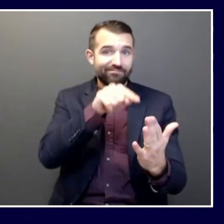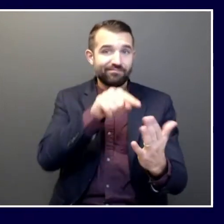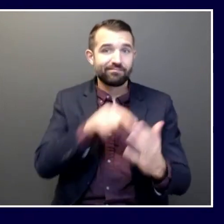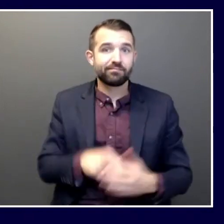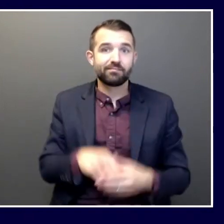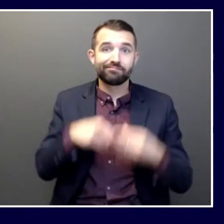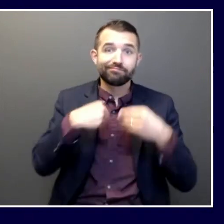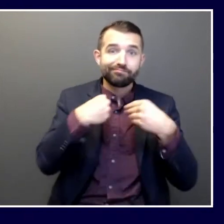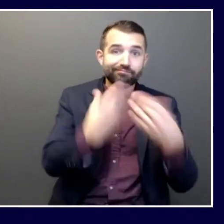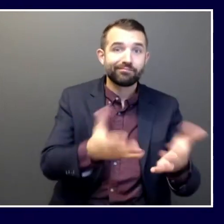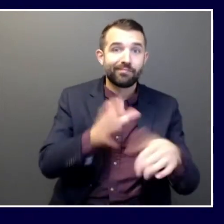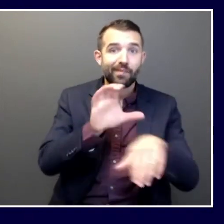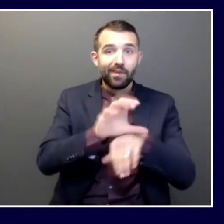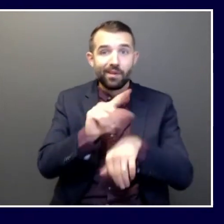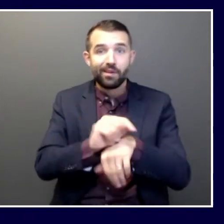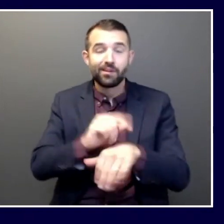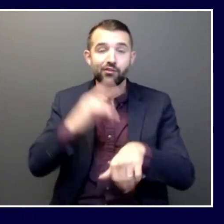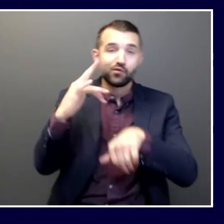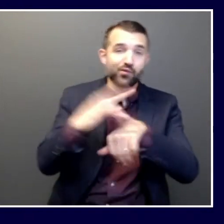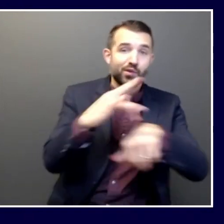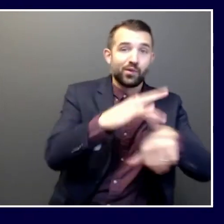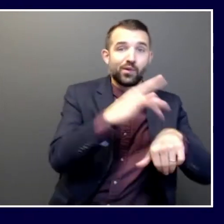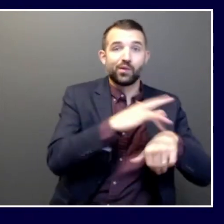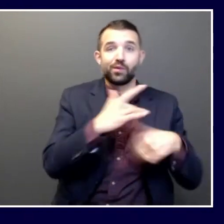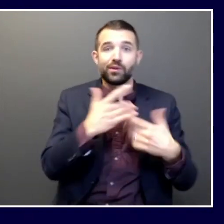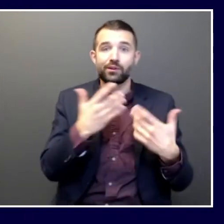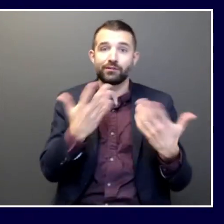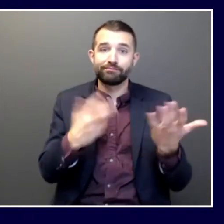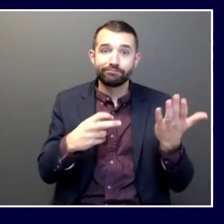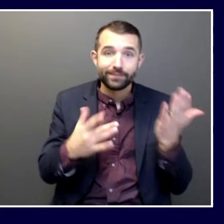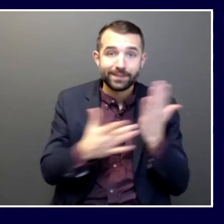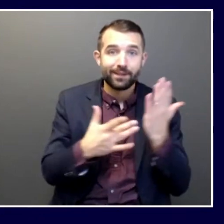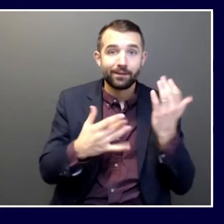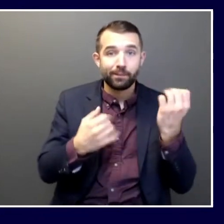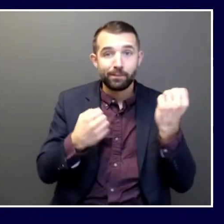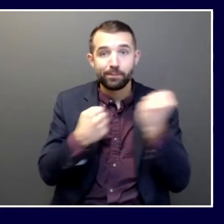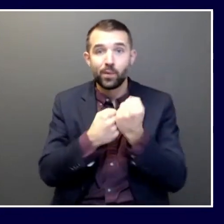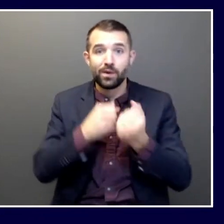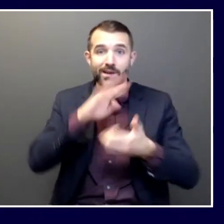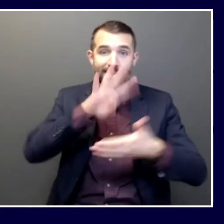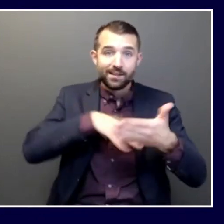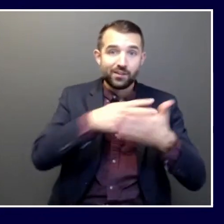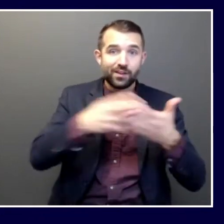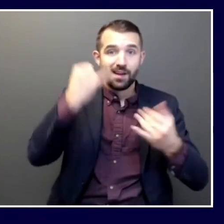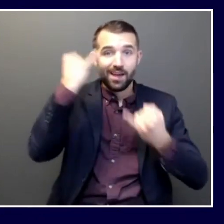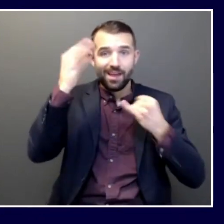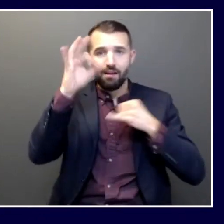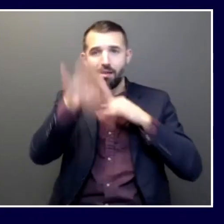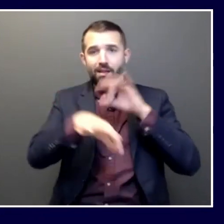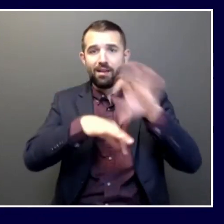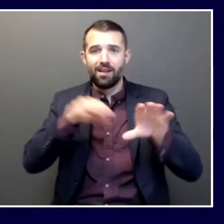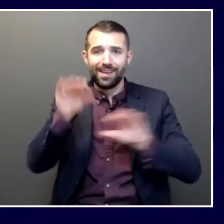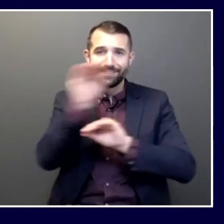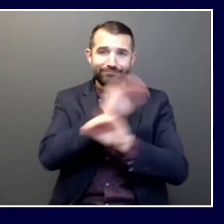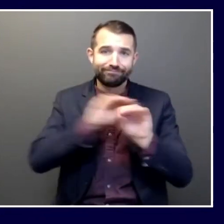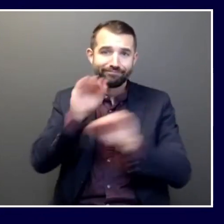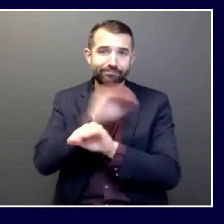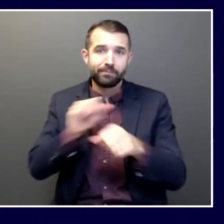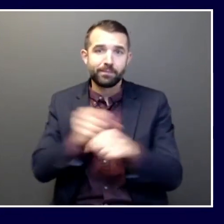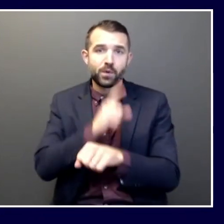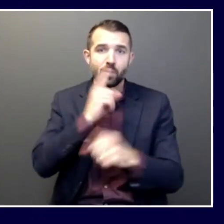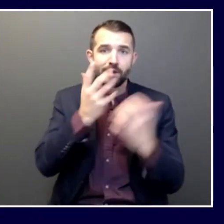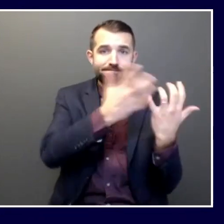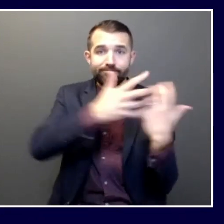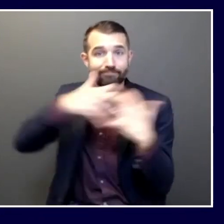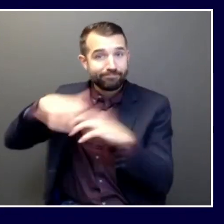resources, or kind of technical assistance to have them get from point A to point B. We know it's a challenge for the